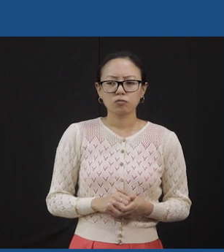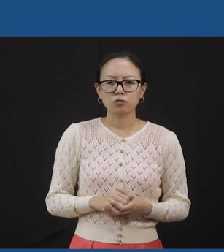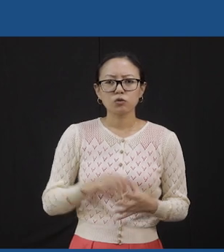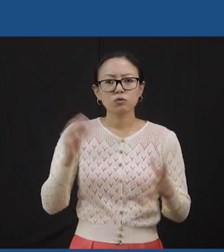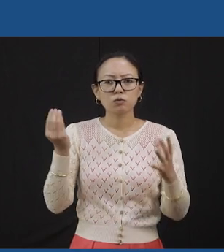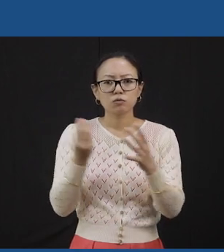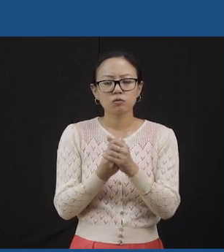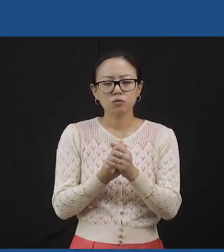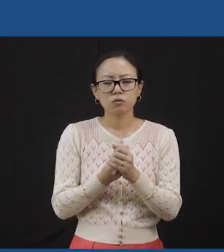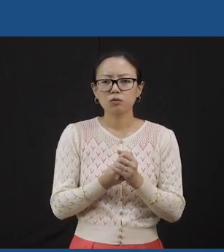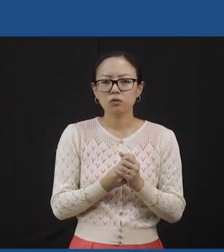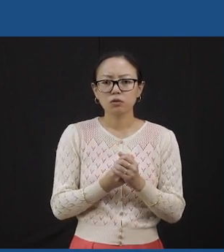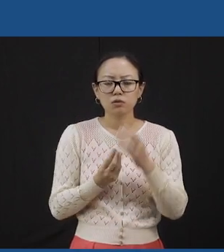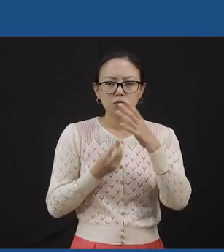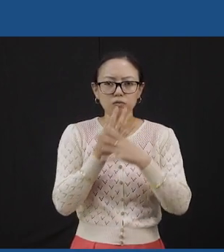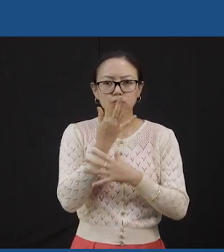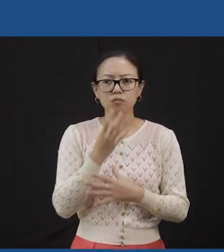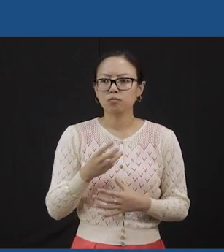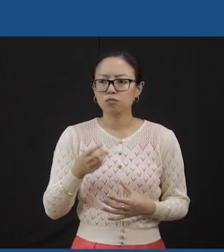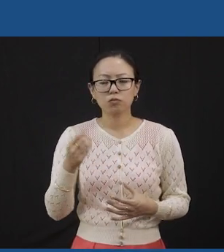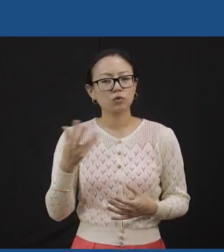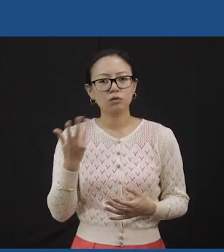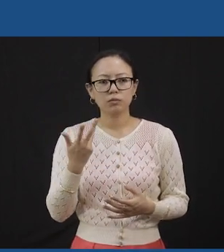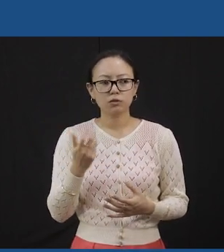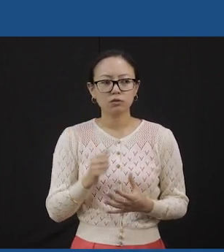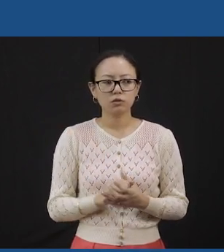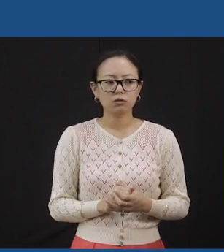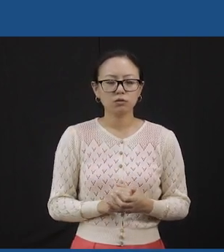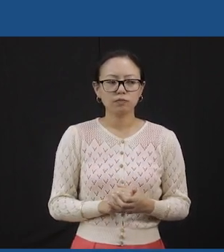let's arrange in a column wise.